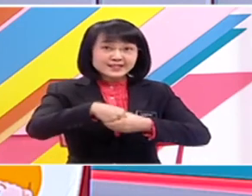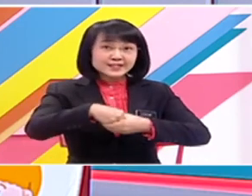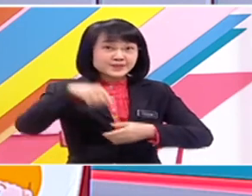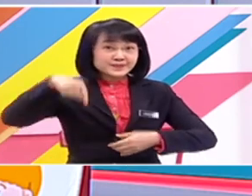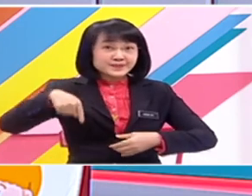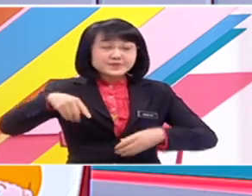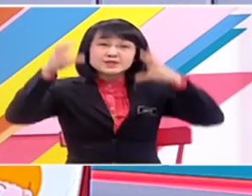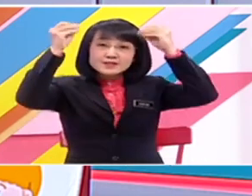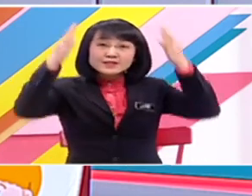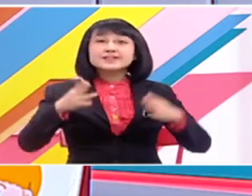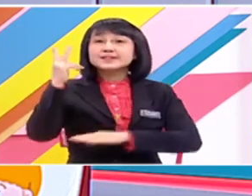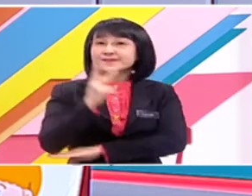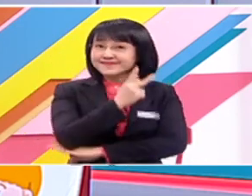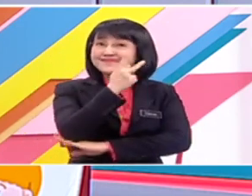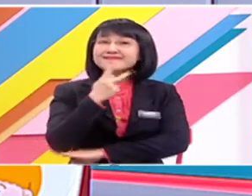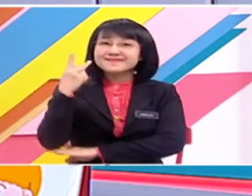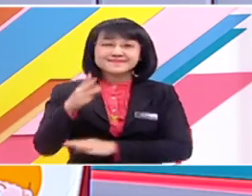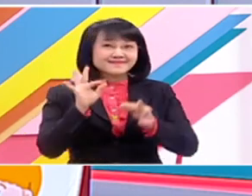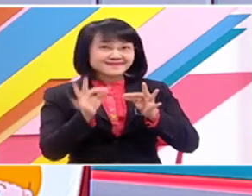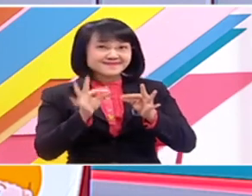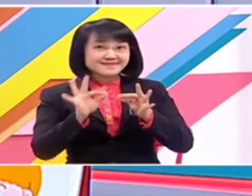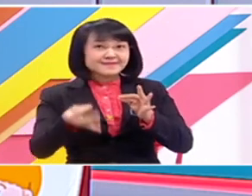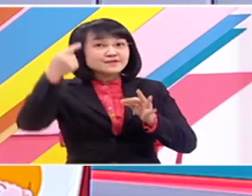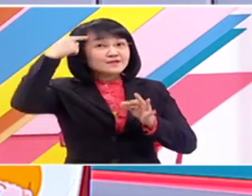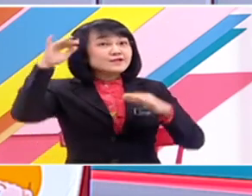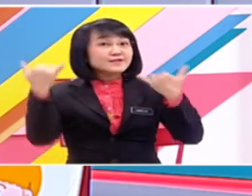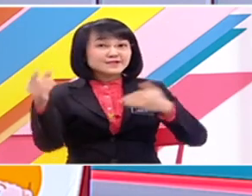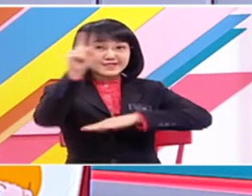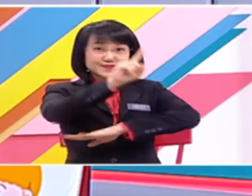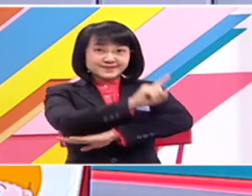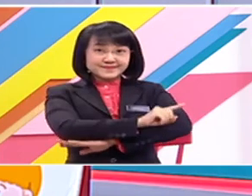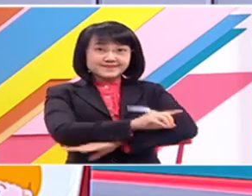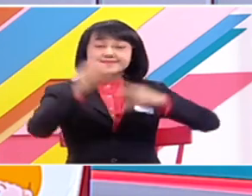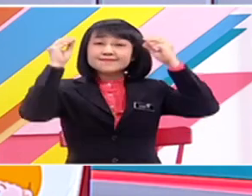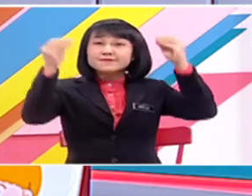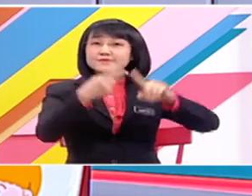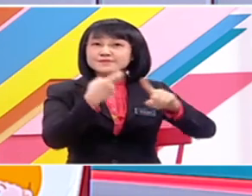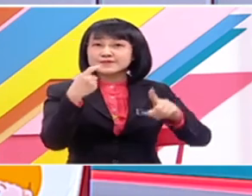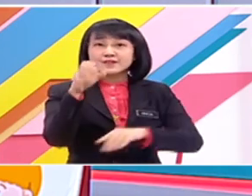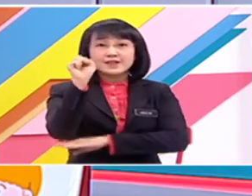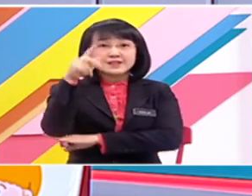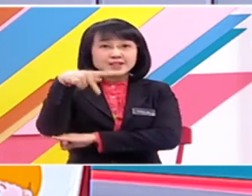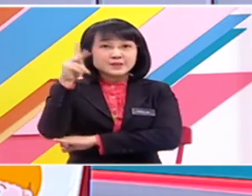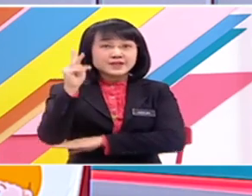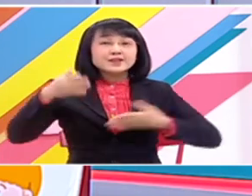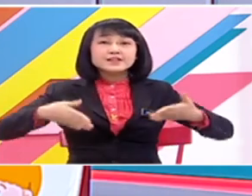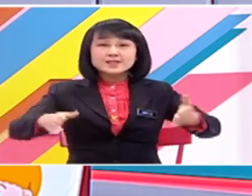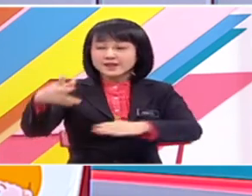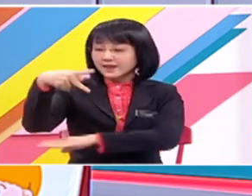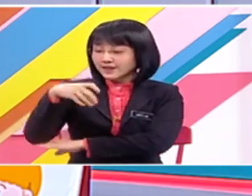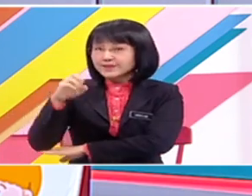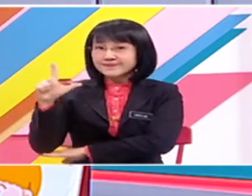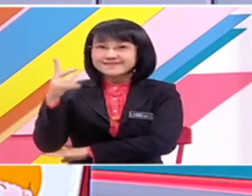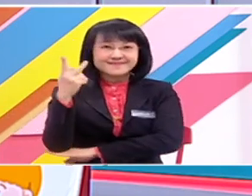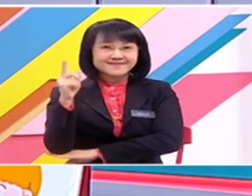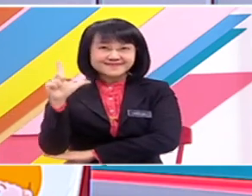teacher Lee Seng Kiat, who is the interpreter for today's lesson. She is from Sekolah Kebangsaan Pendidikan Khas Jalan Peel, Kuala